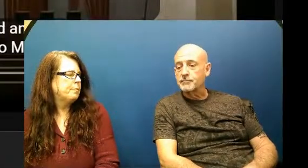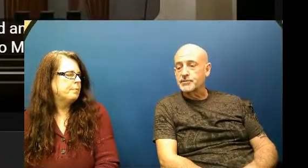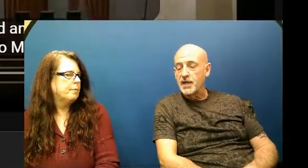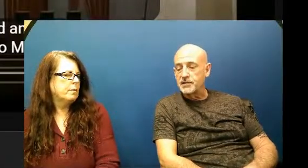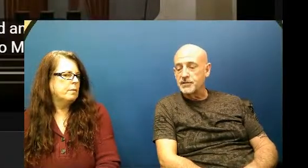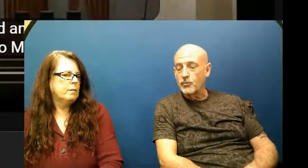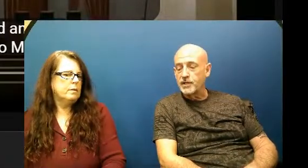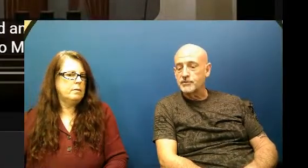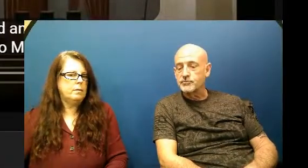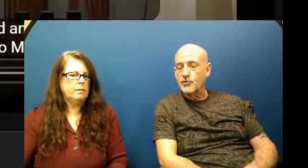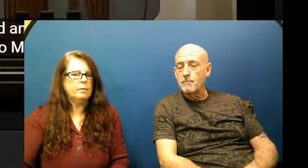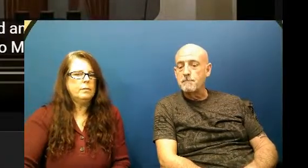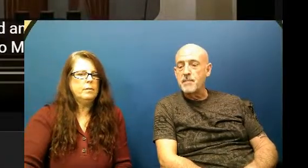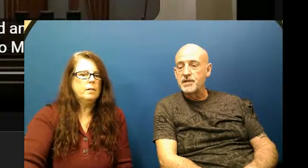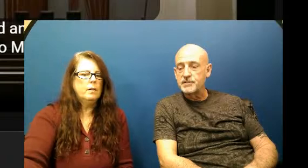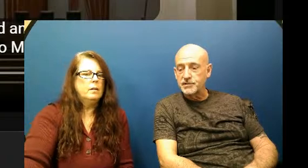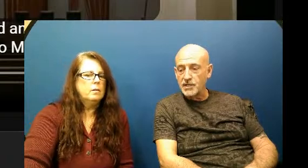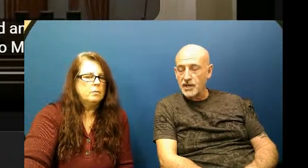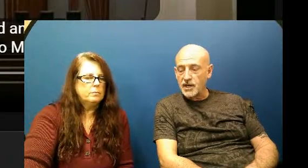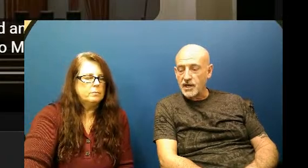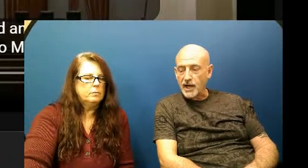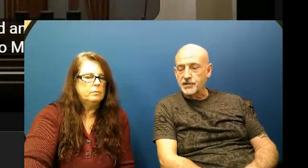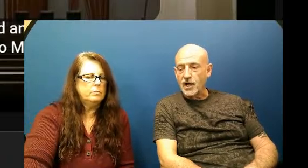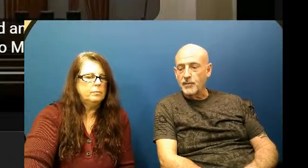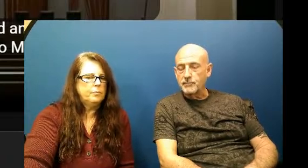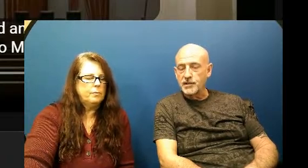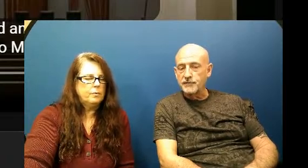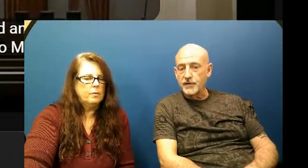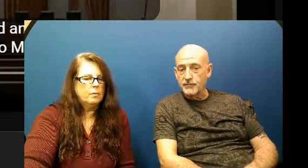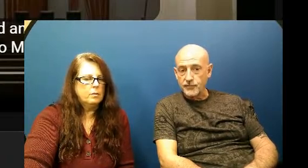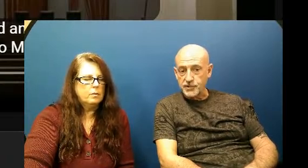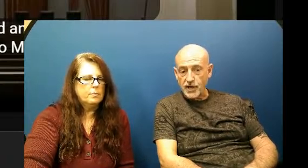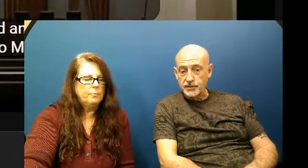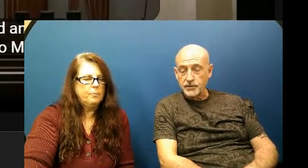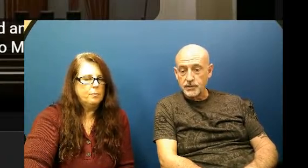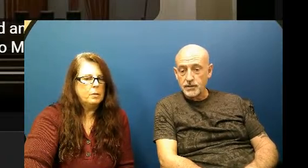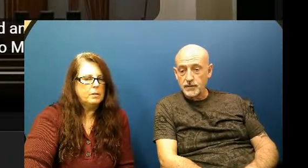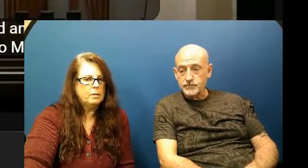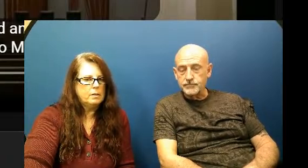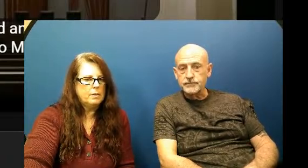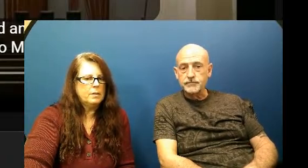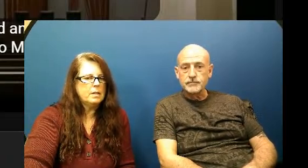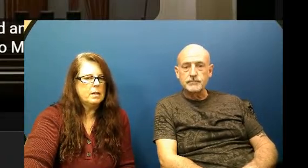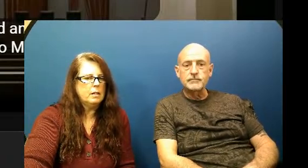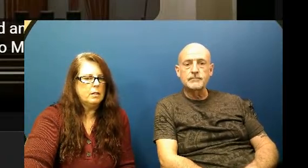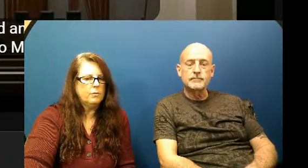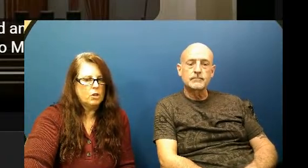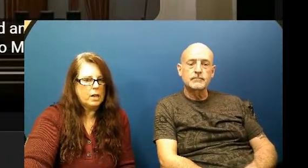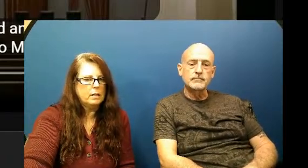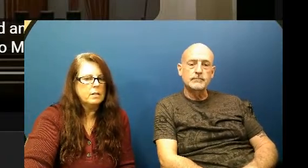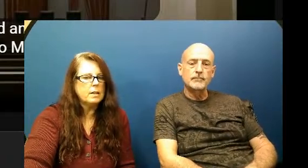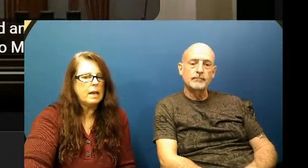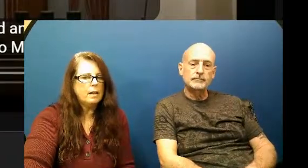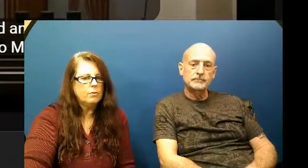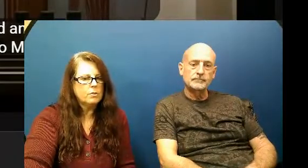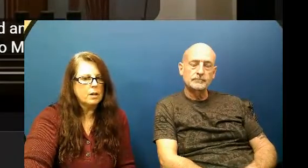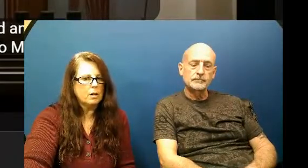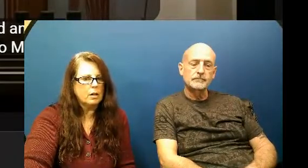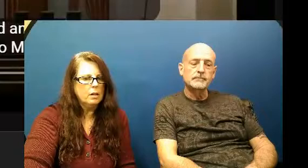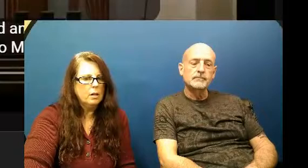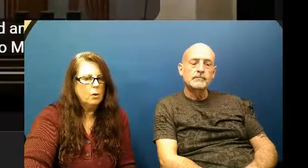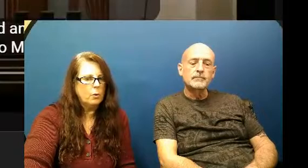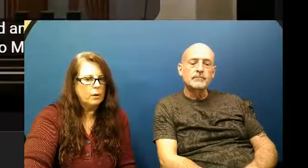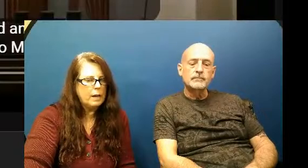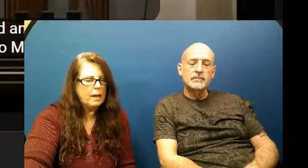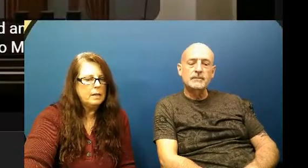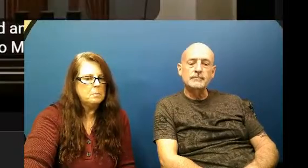not. I'm saying that we get tremendous economic benefit from China. But David's saying if China's an